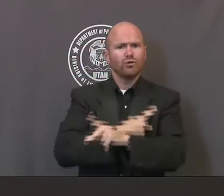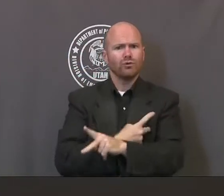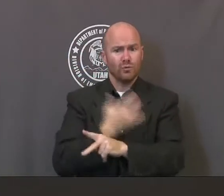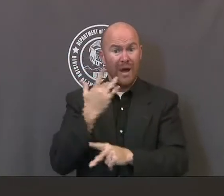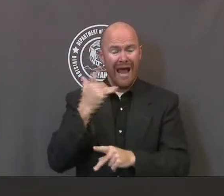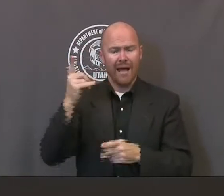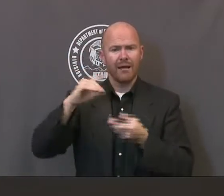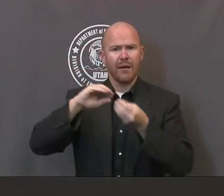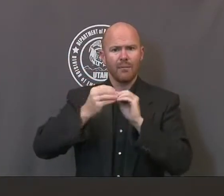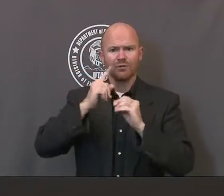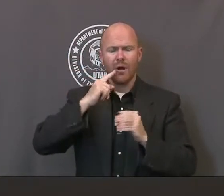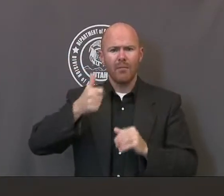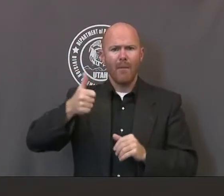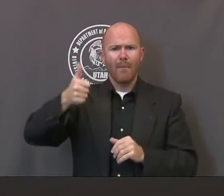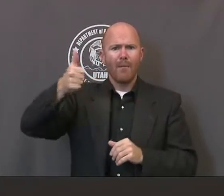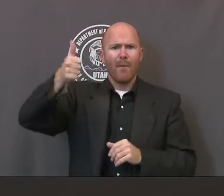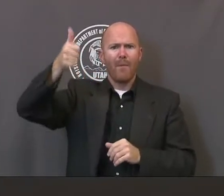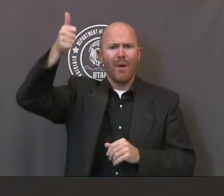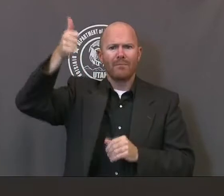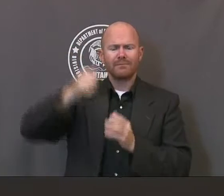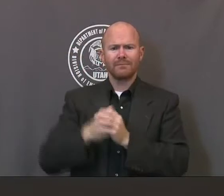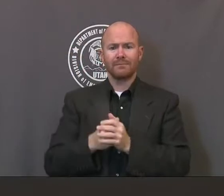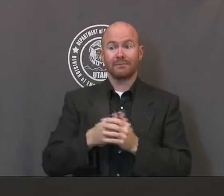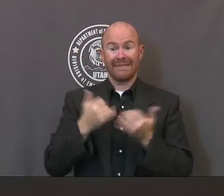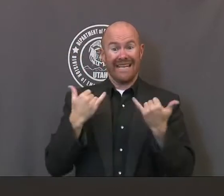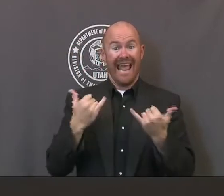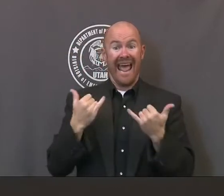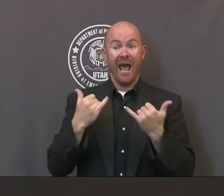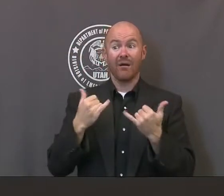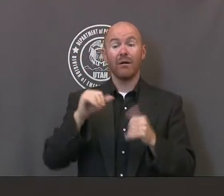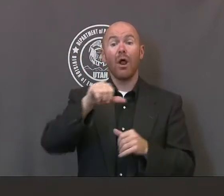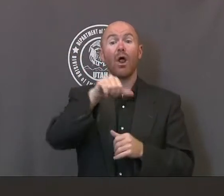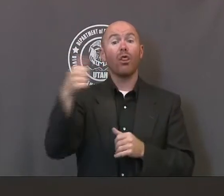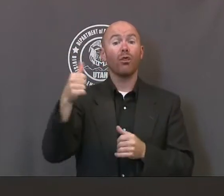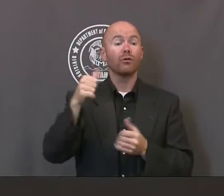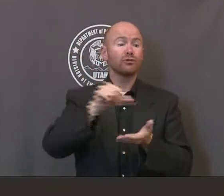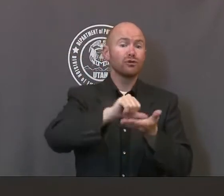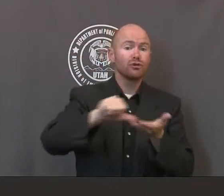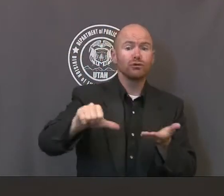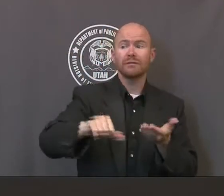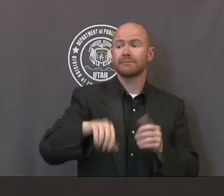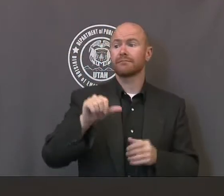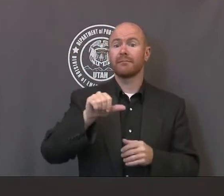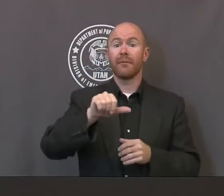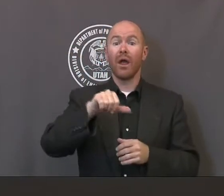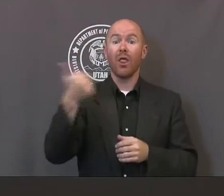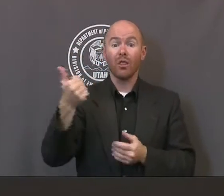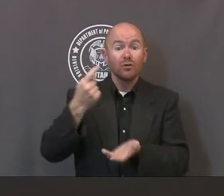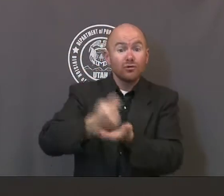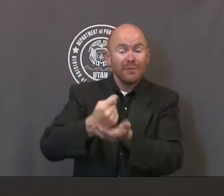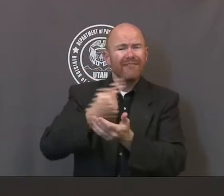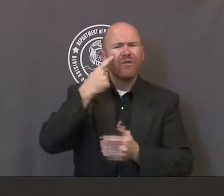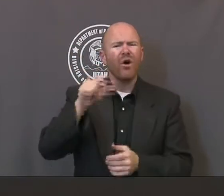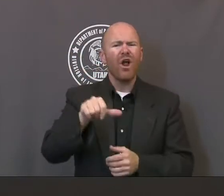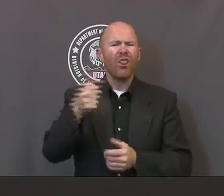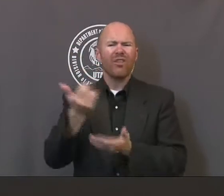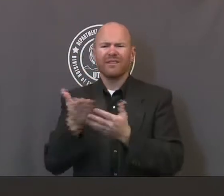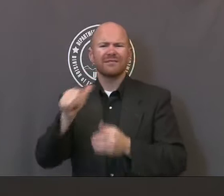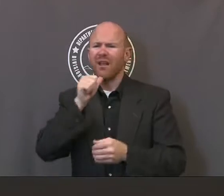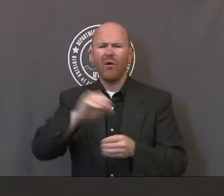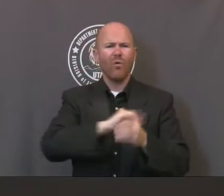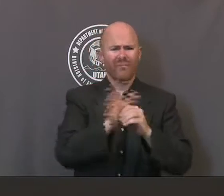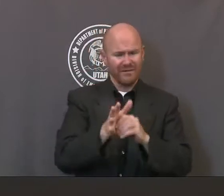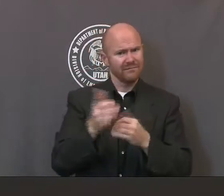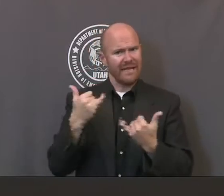too many vital medical procedures and treatments are at risk for cancellation and delay. Some of our hospitals are